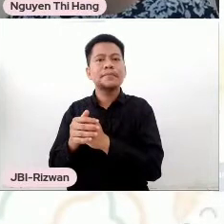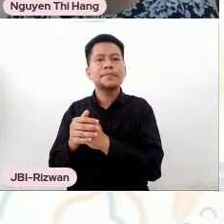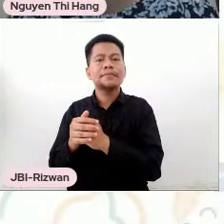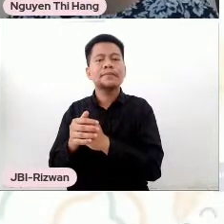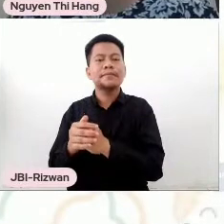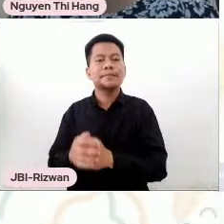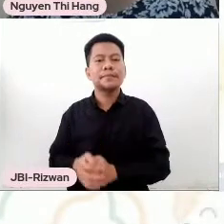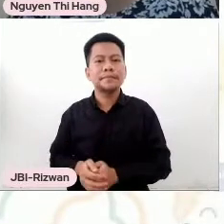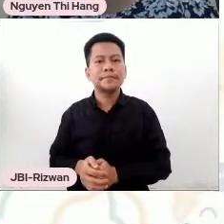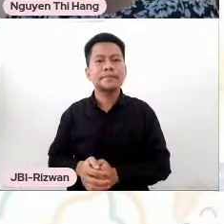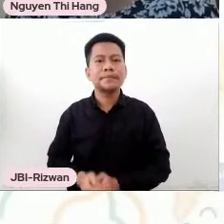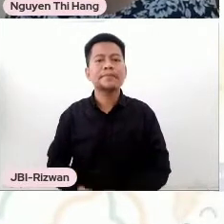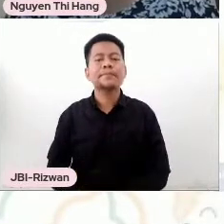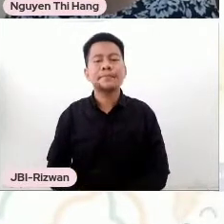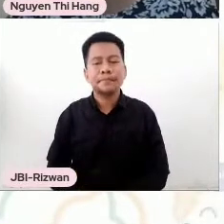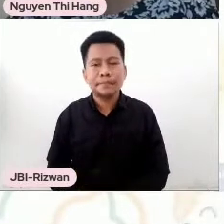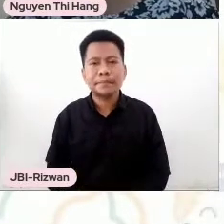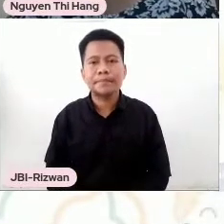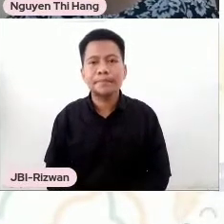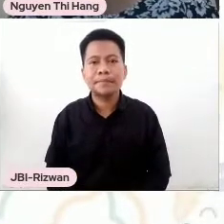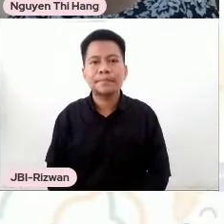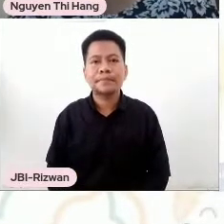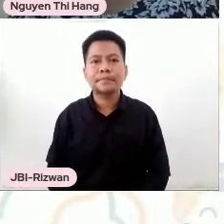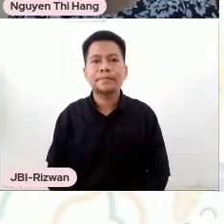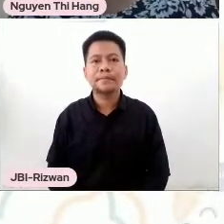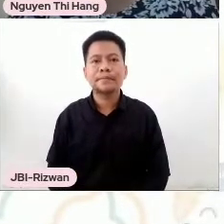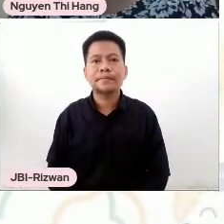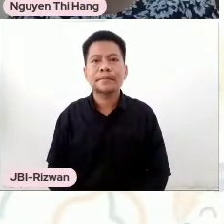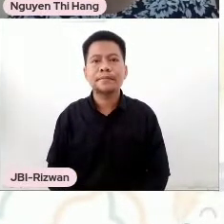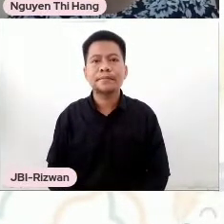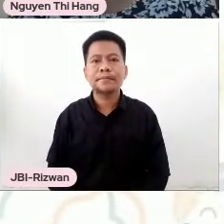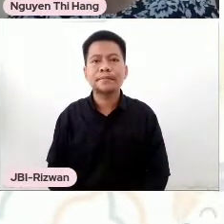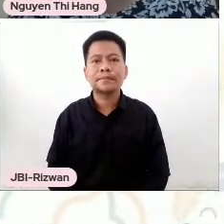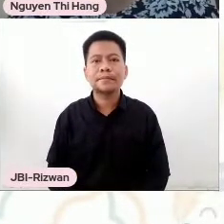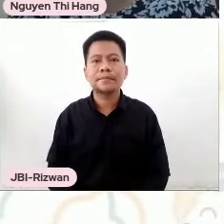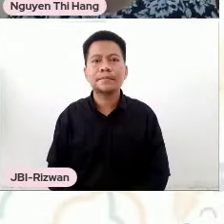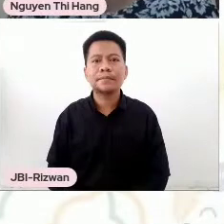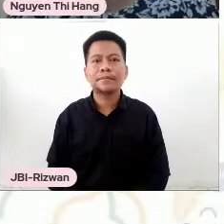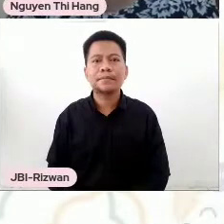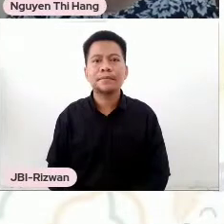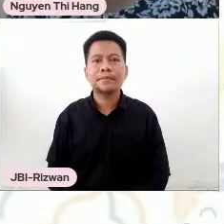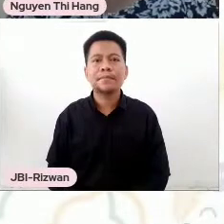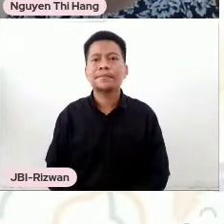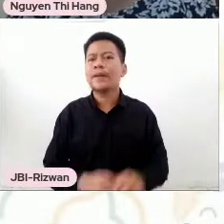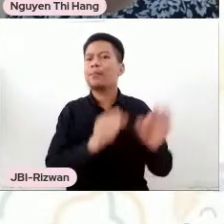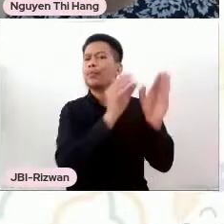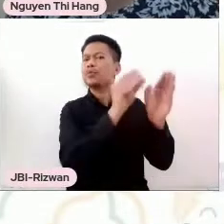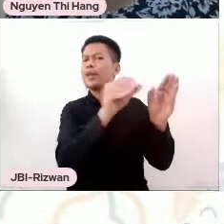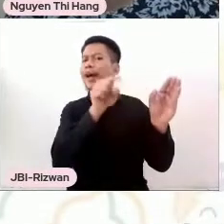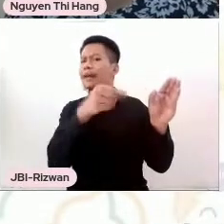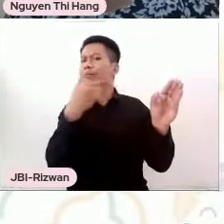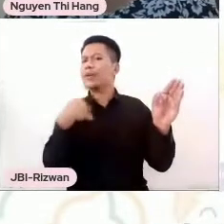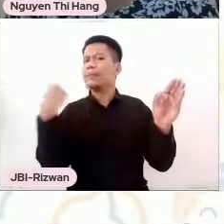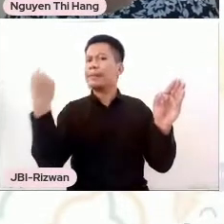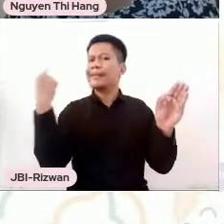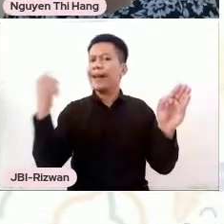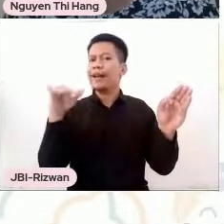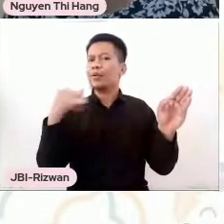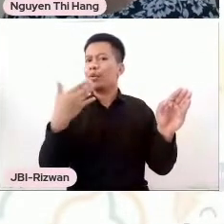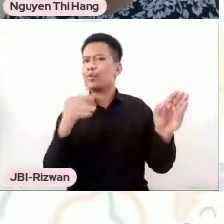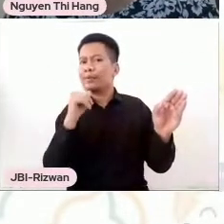Oh, so the library is belong to the government or? at the center? It's belong to our